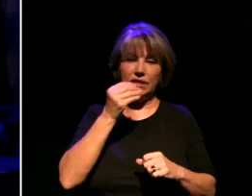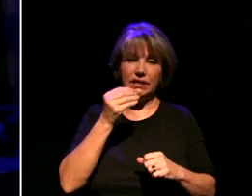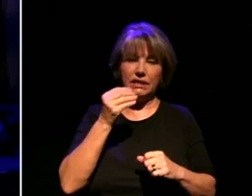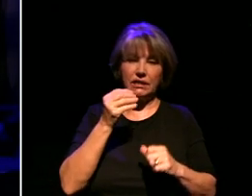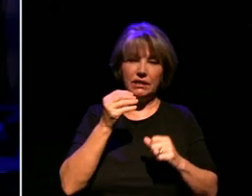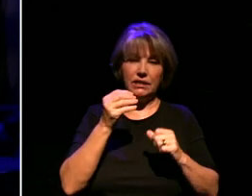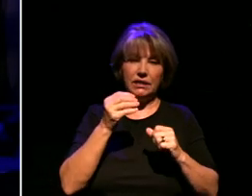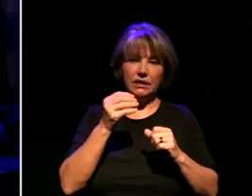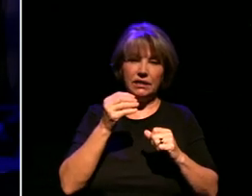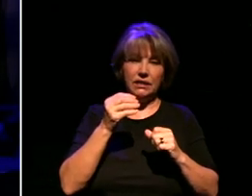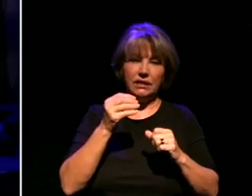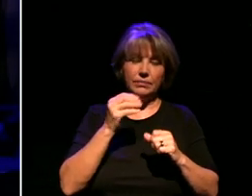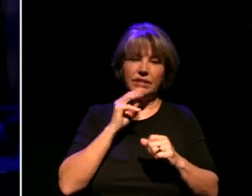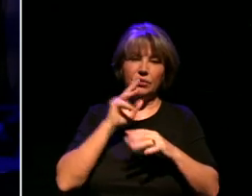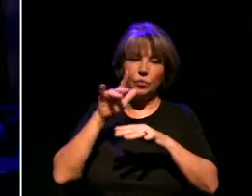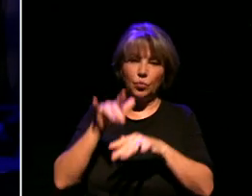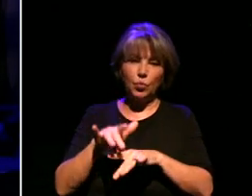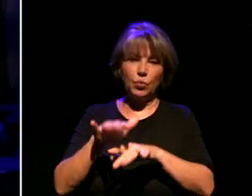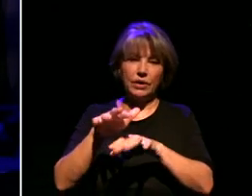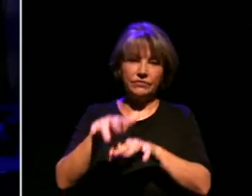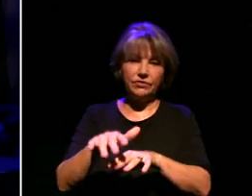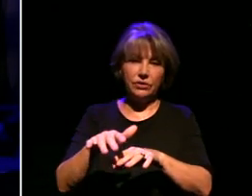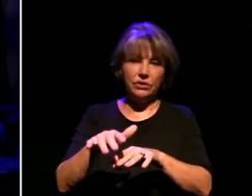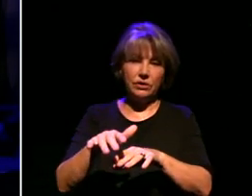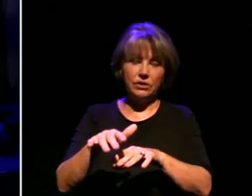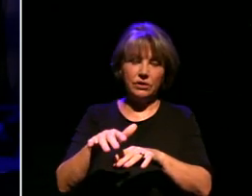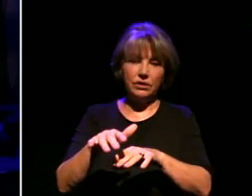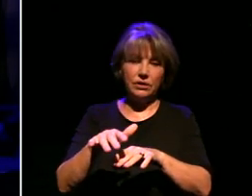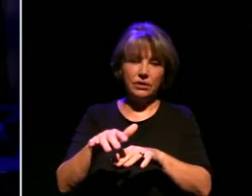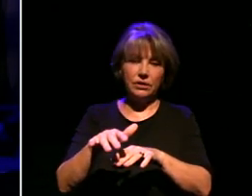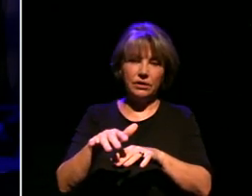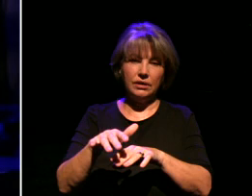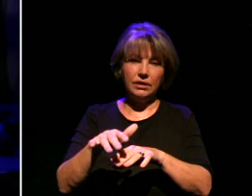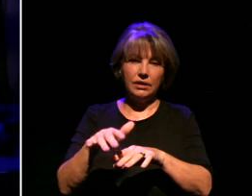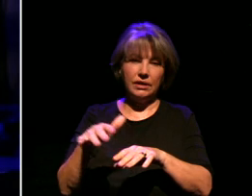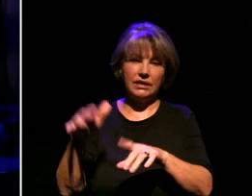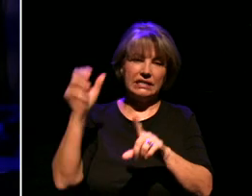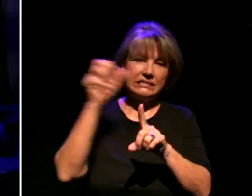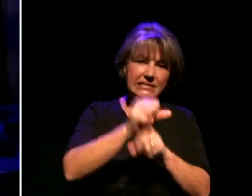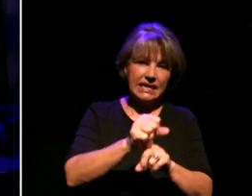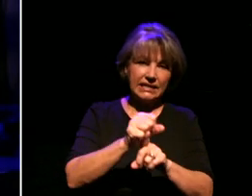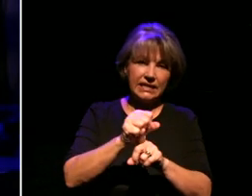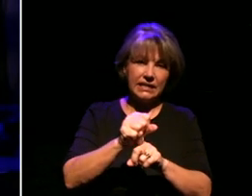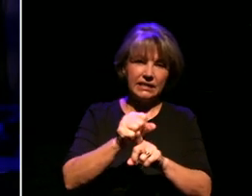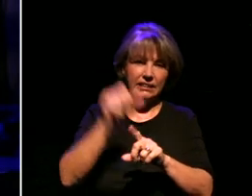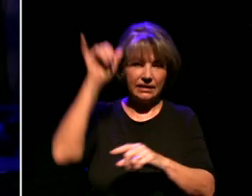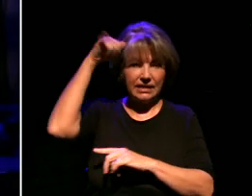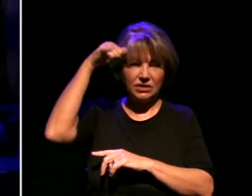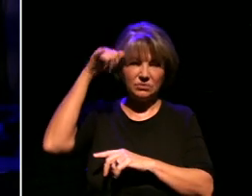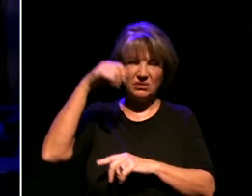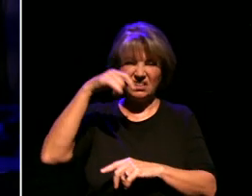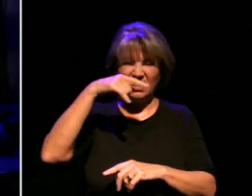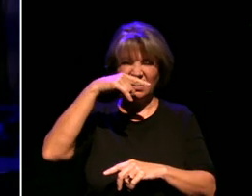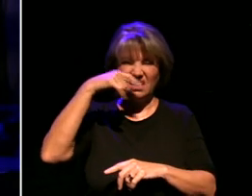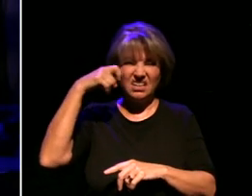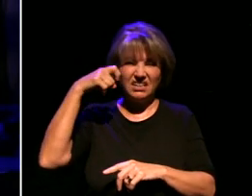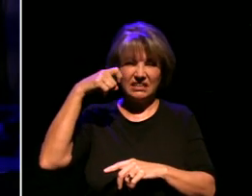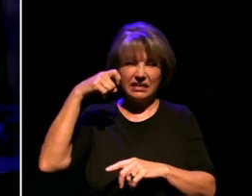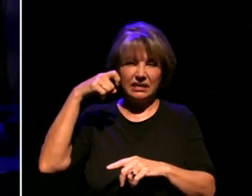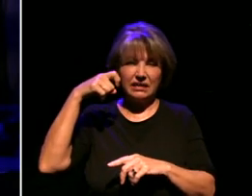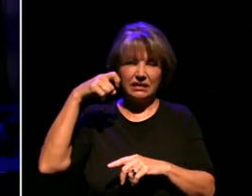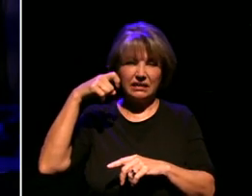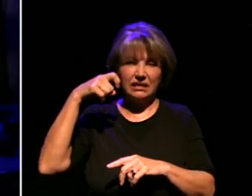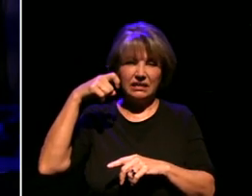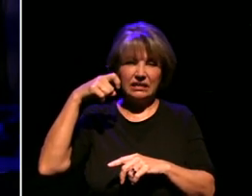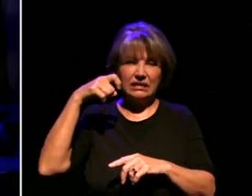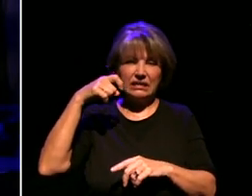alongside the Nile River. And up attacking them were were ugly and lean cows that came